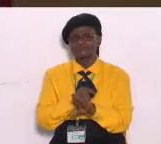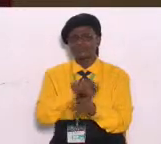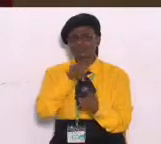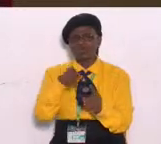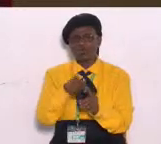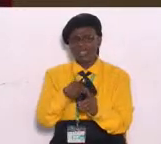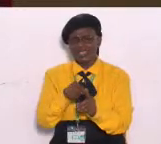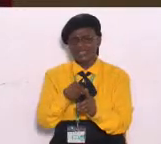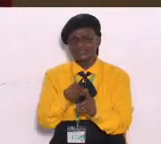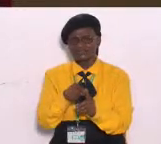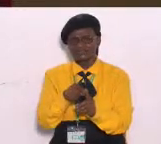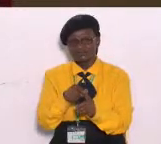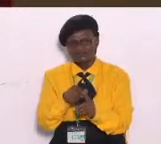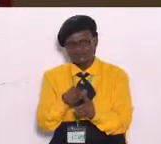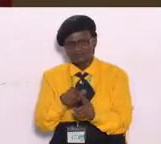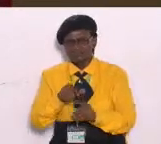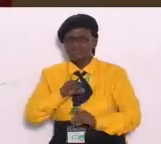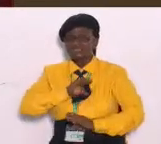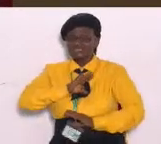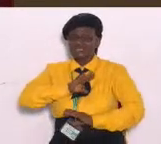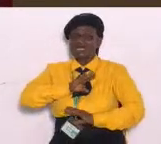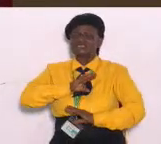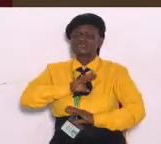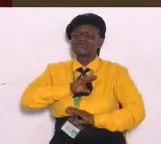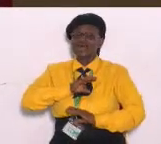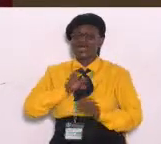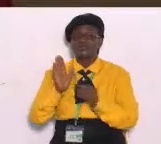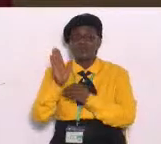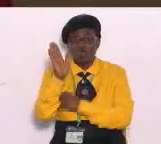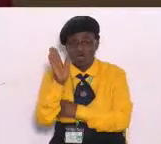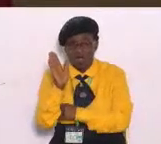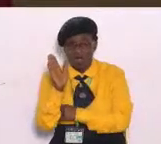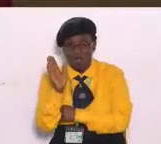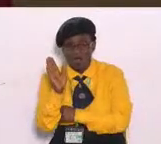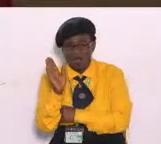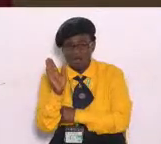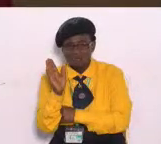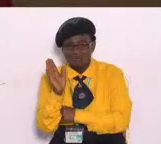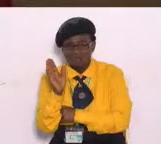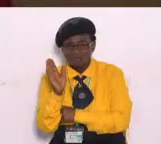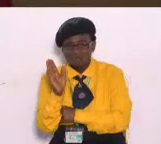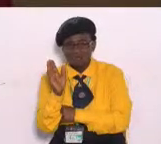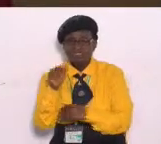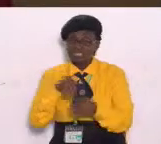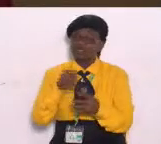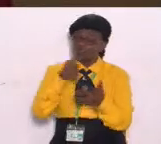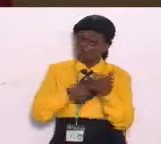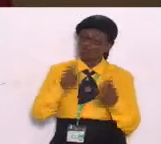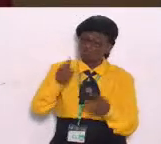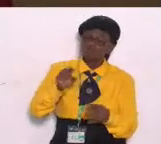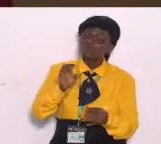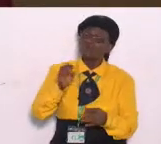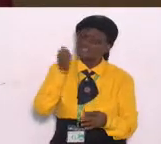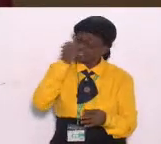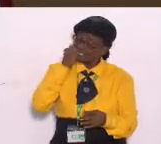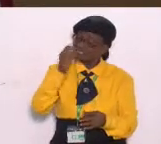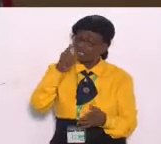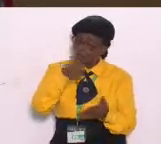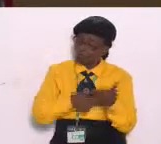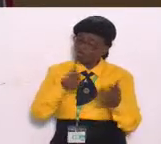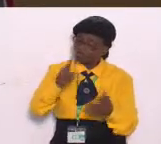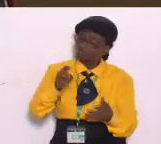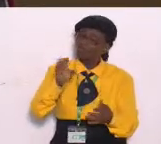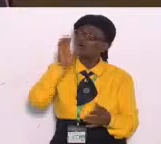when satisfying God is what you eat, what you drink, what